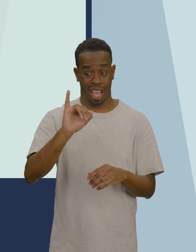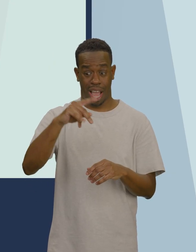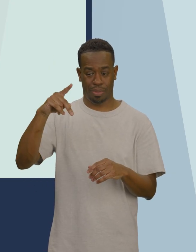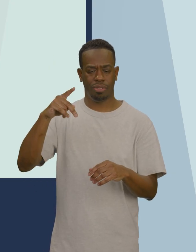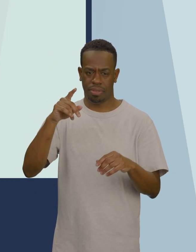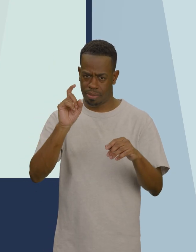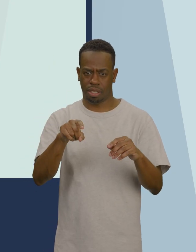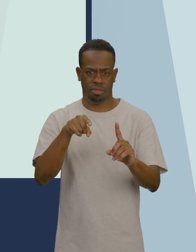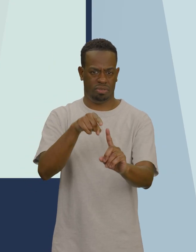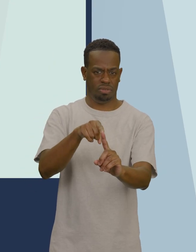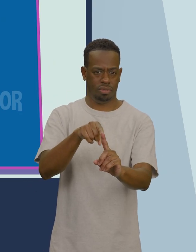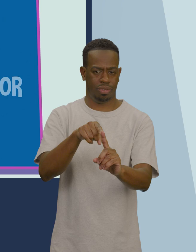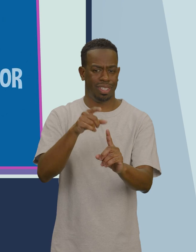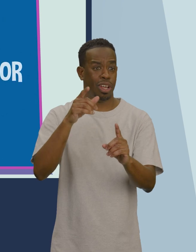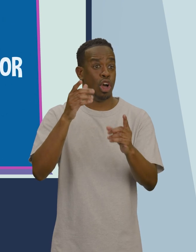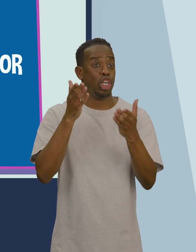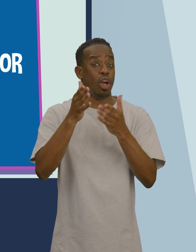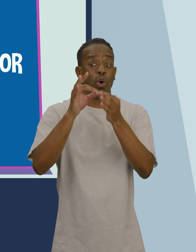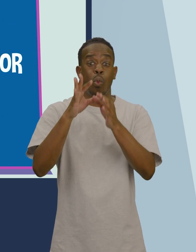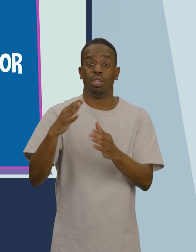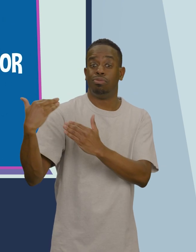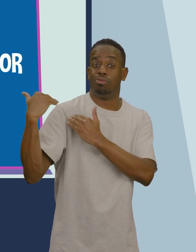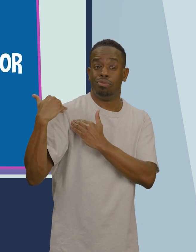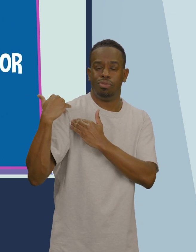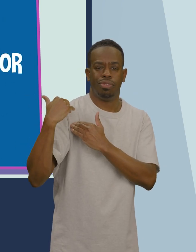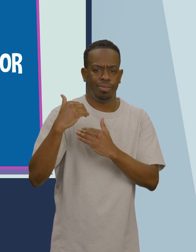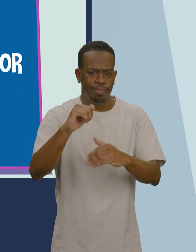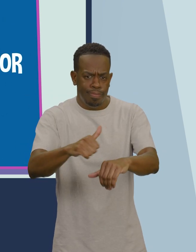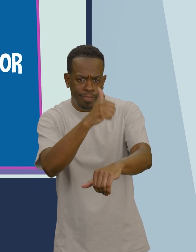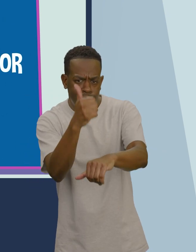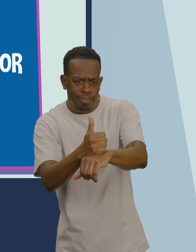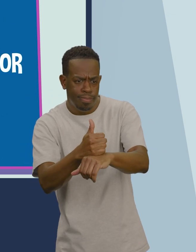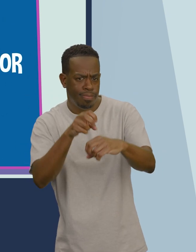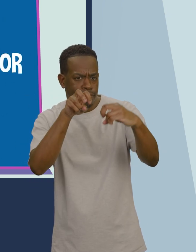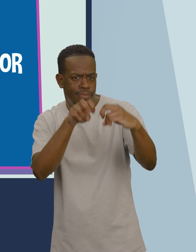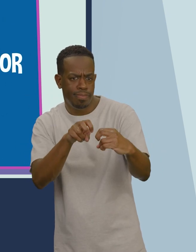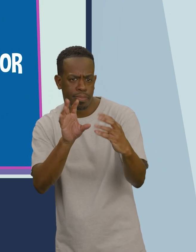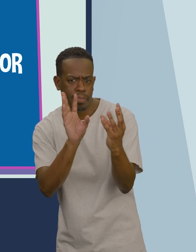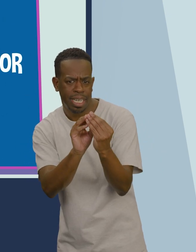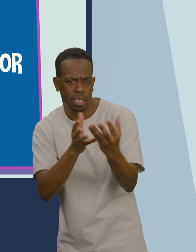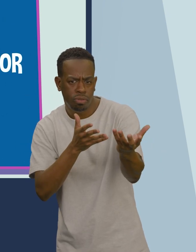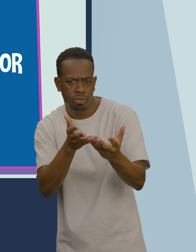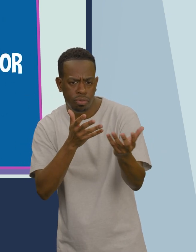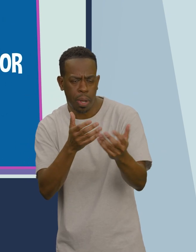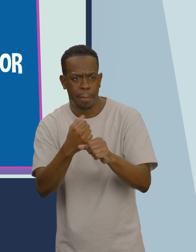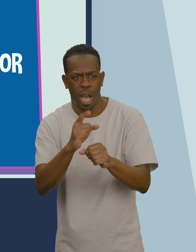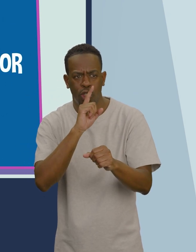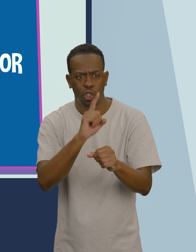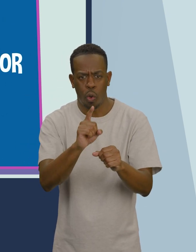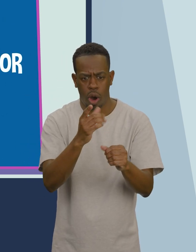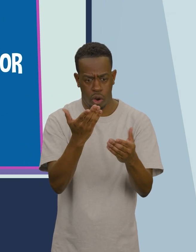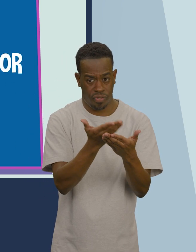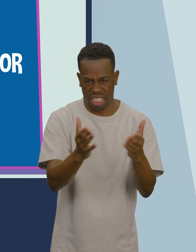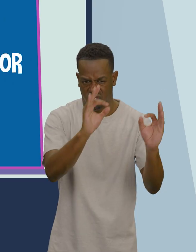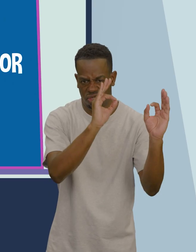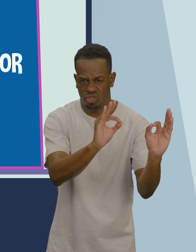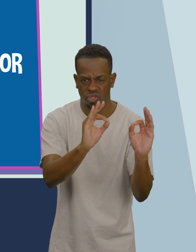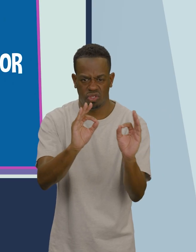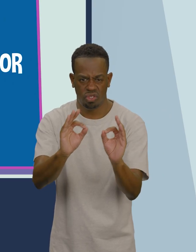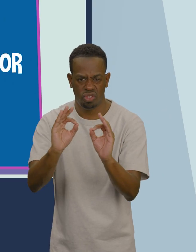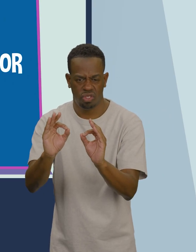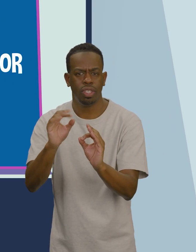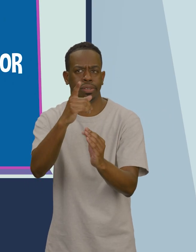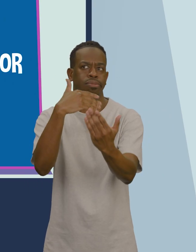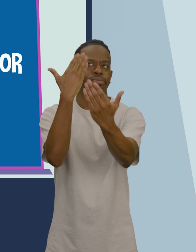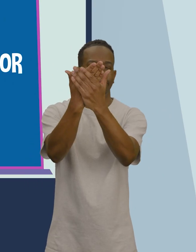After the IPP is agreed to, it's the service coordinator's job to set up supports and consultation with you, and to meet with you periodically to make sure things are going well and